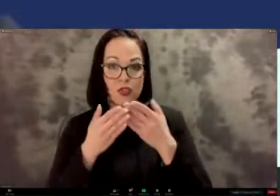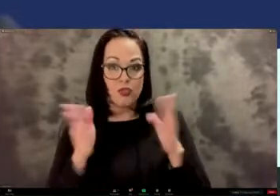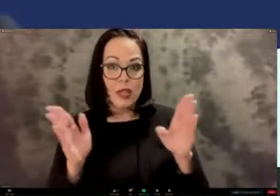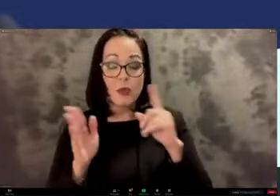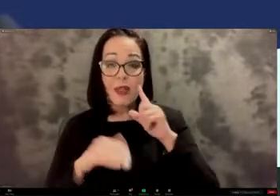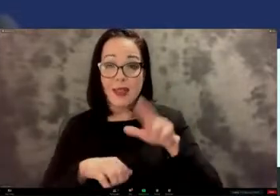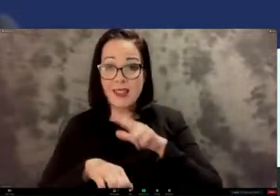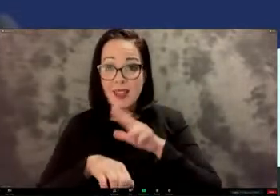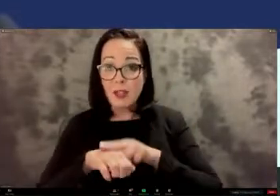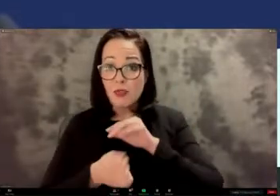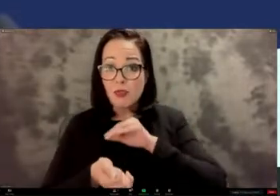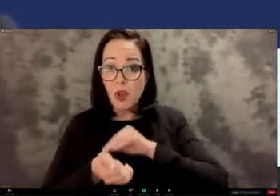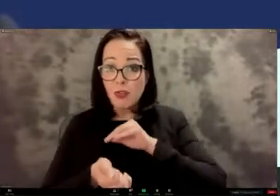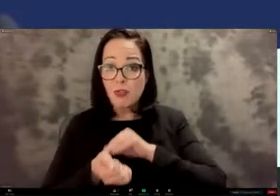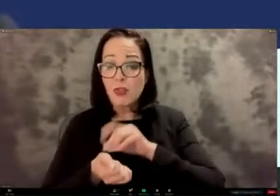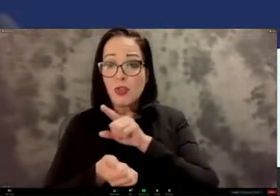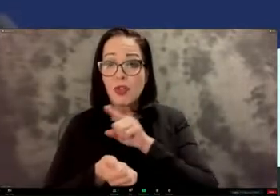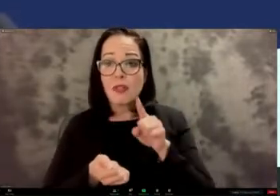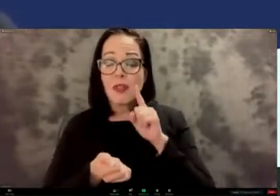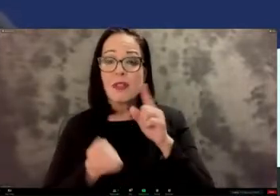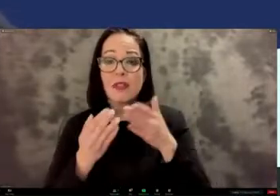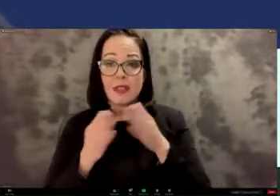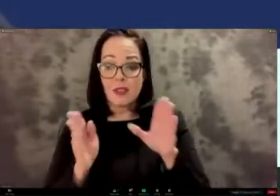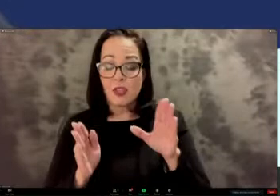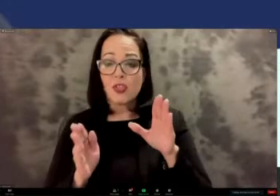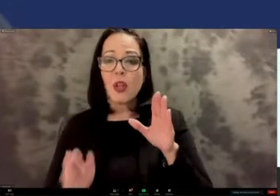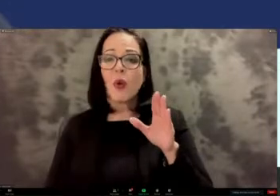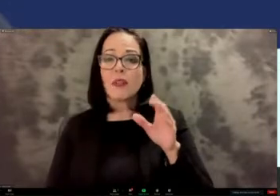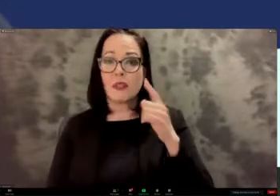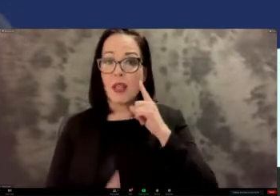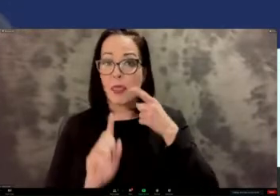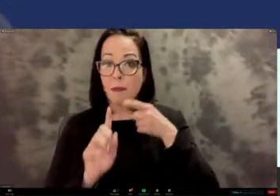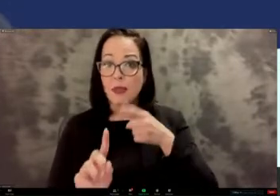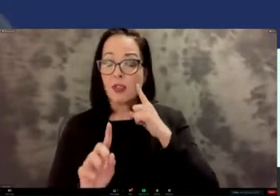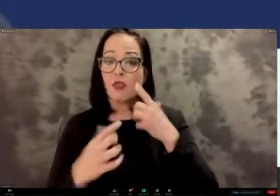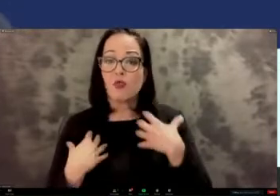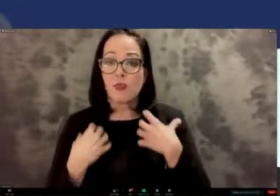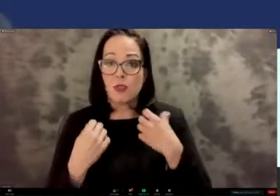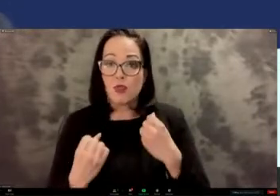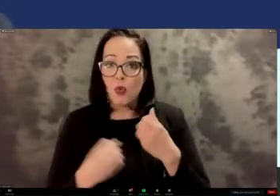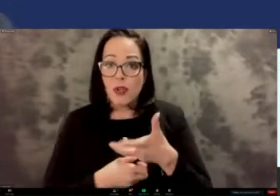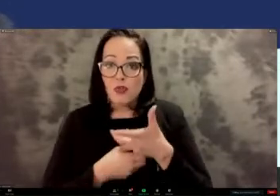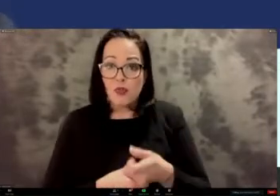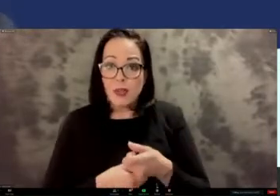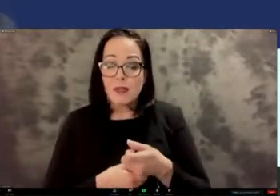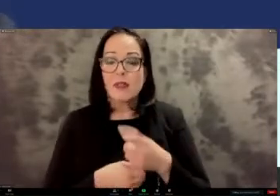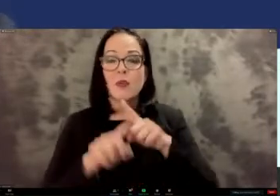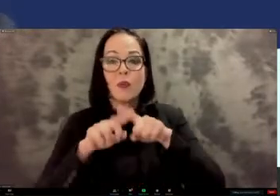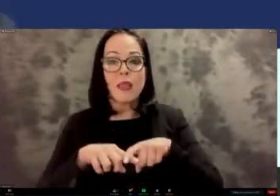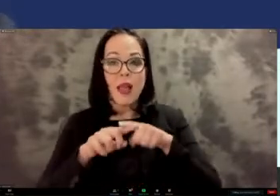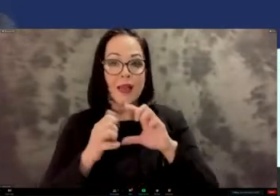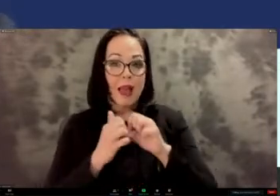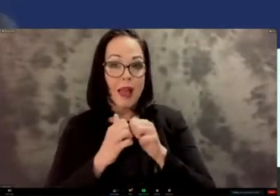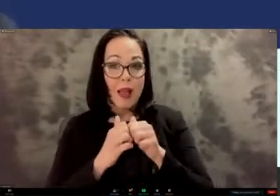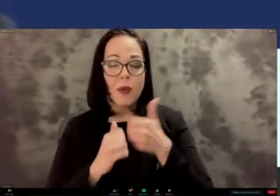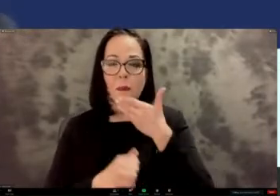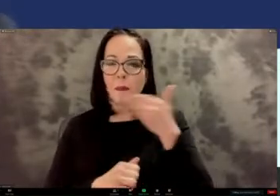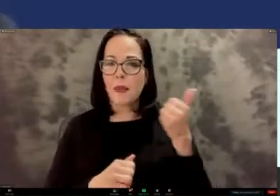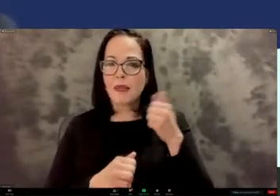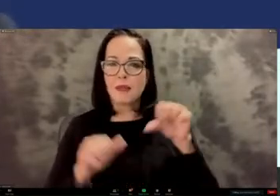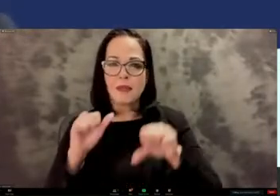the Surgeon General's mission is to restore trust by relying on the best scientific information